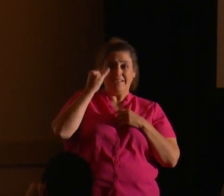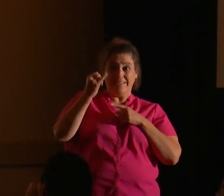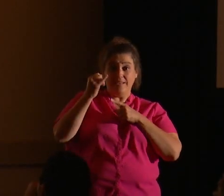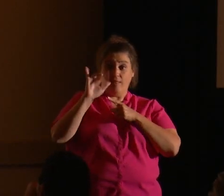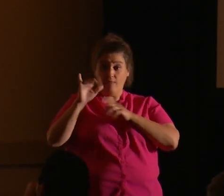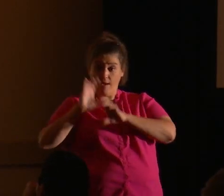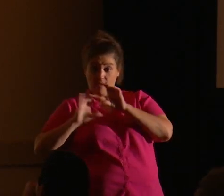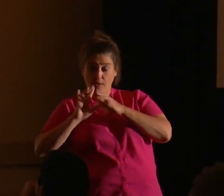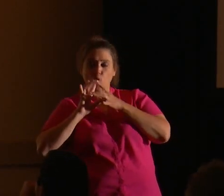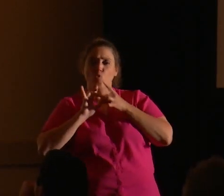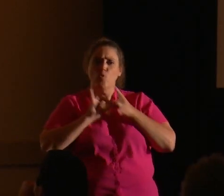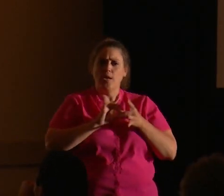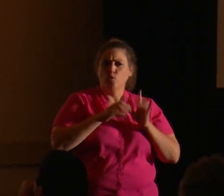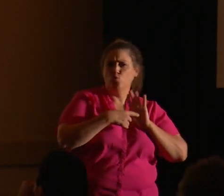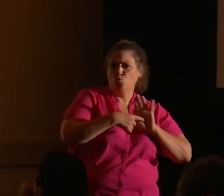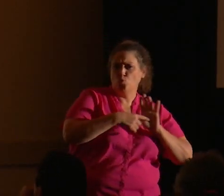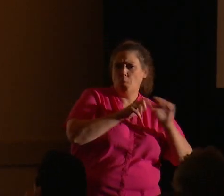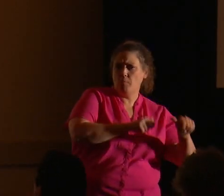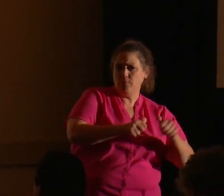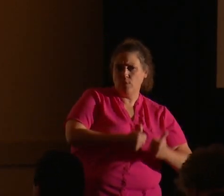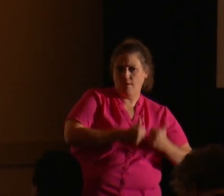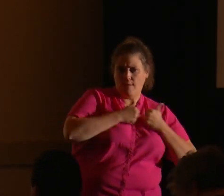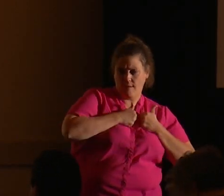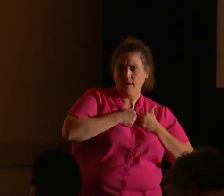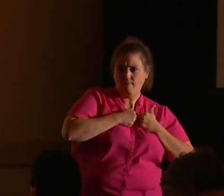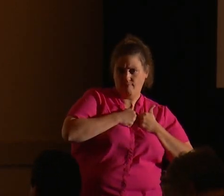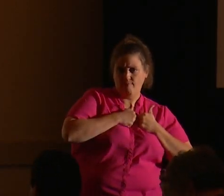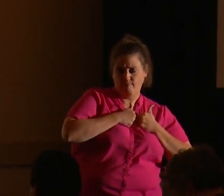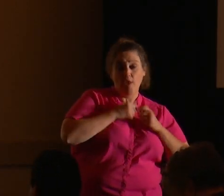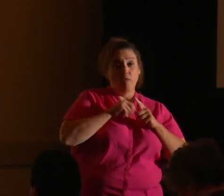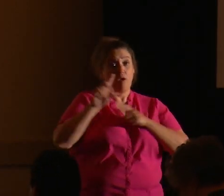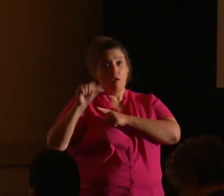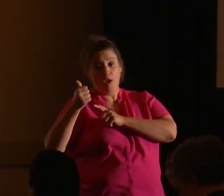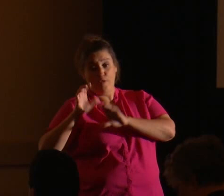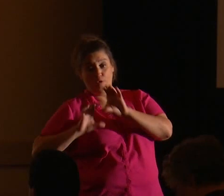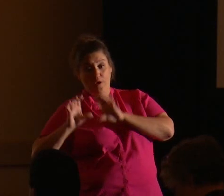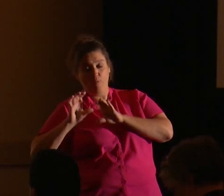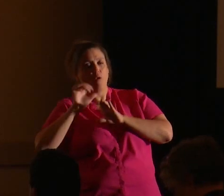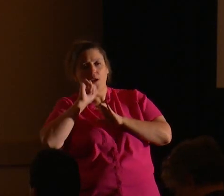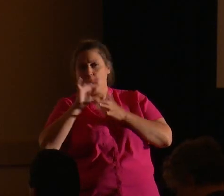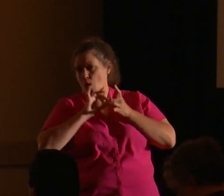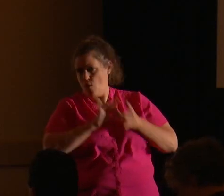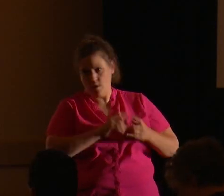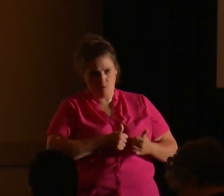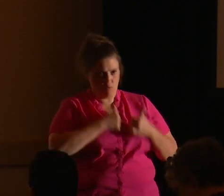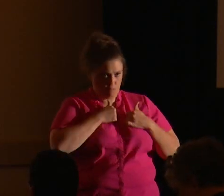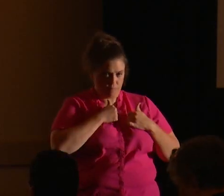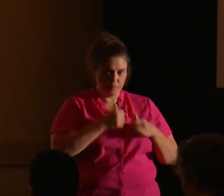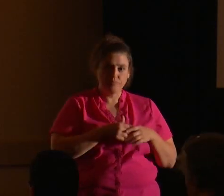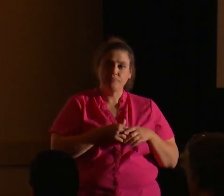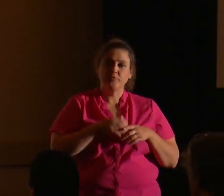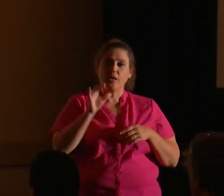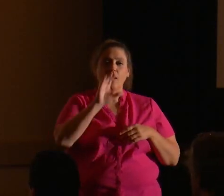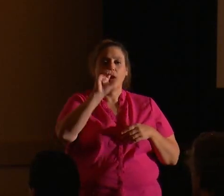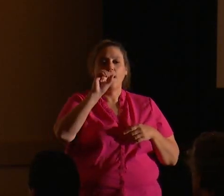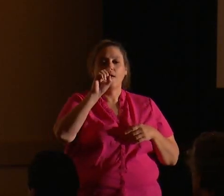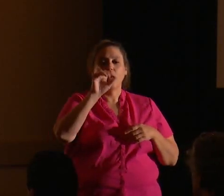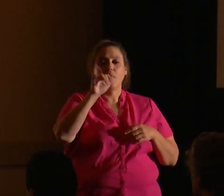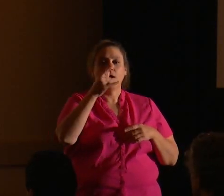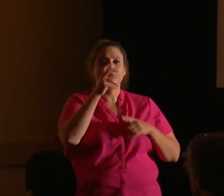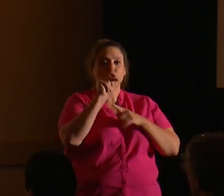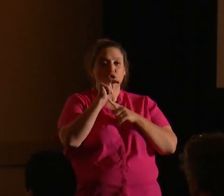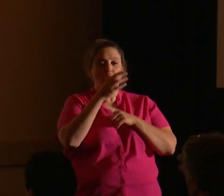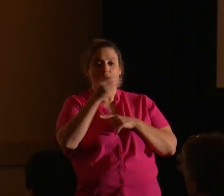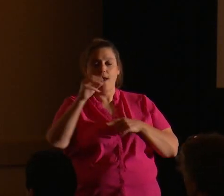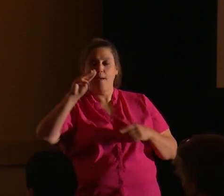as opposed to other non-life sources, as on our Earth we have. Oxygen and methane in our